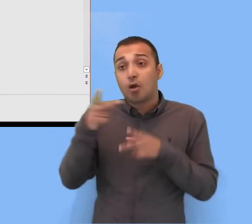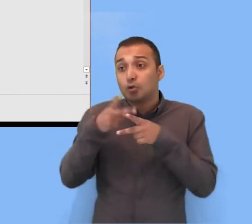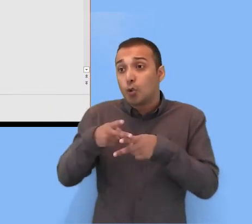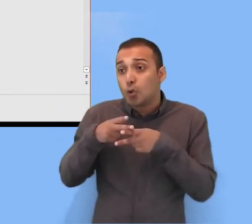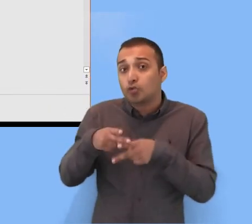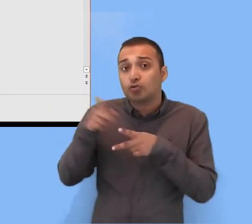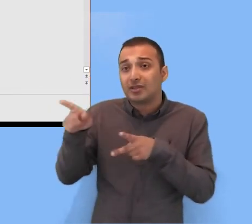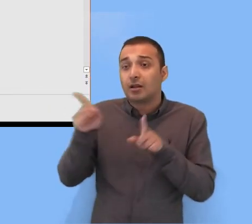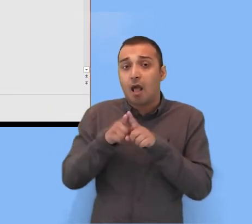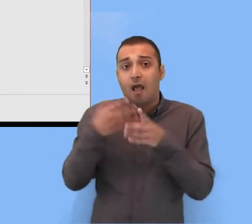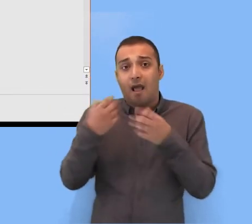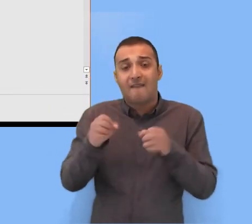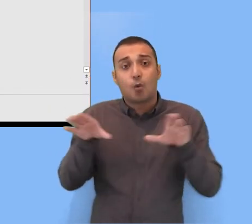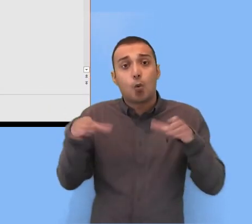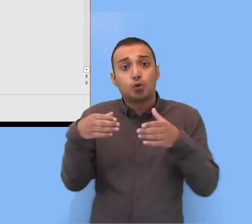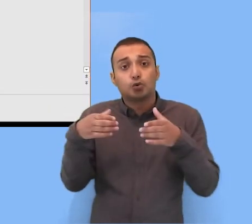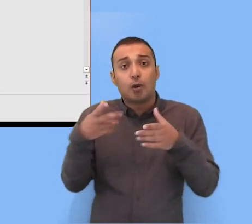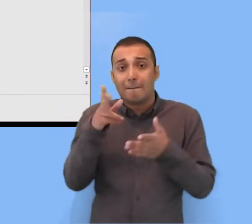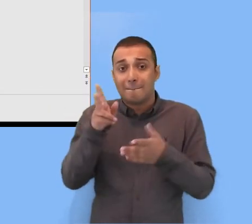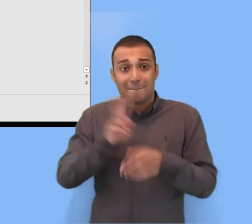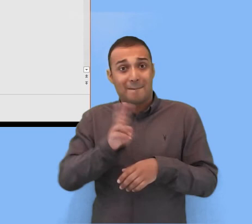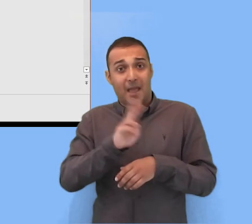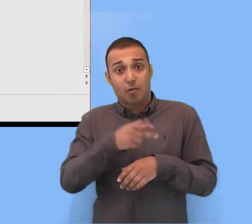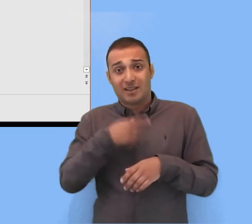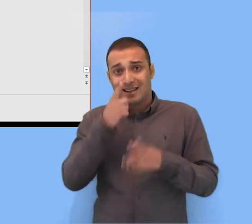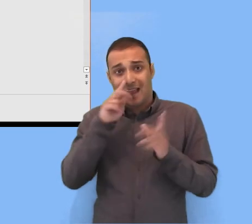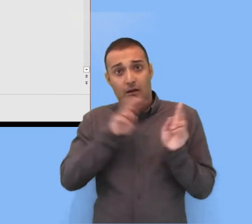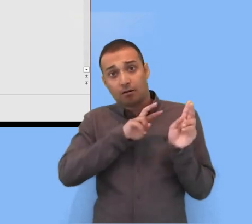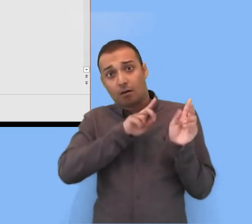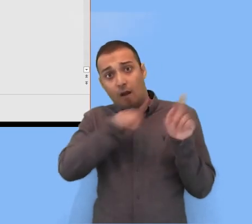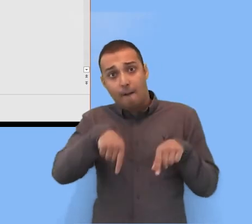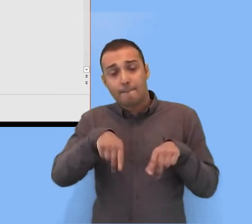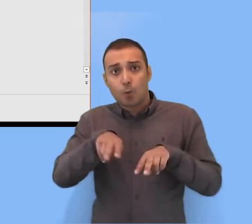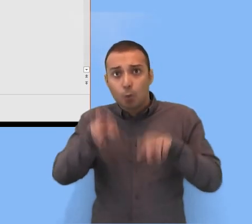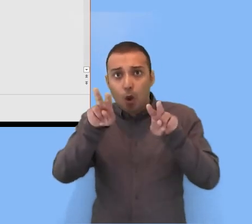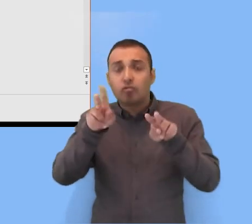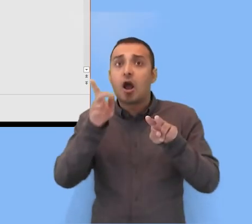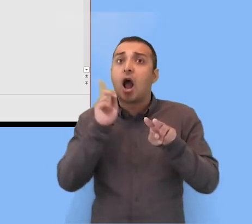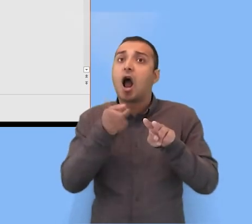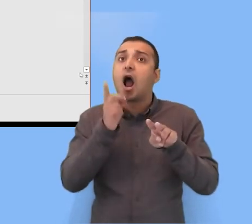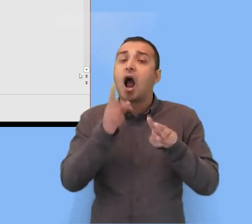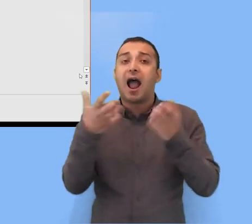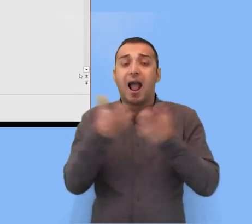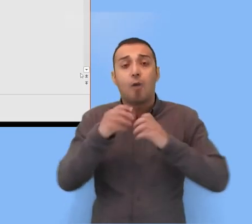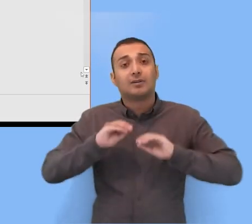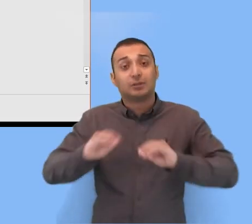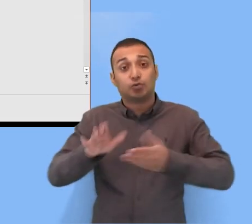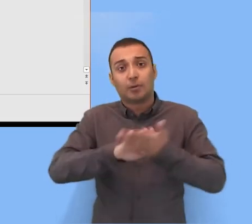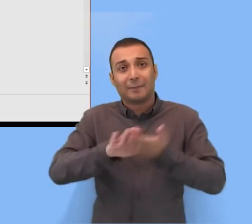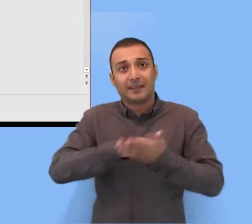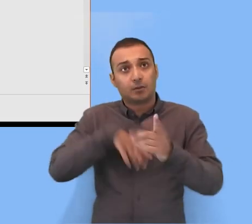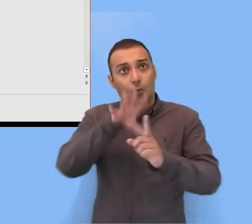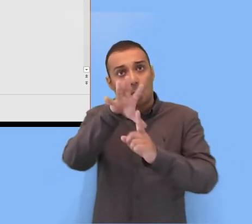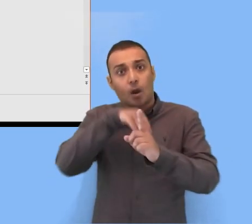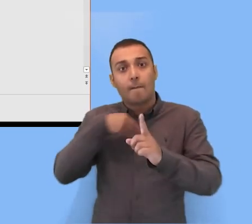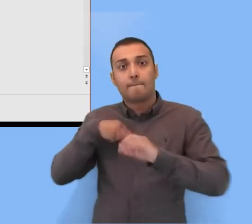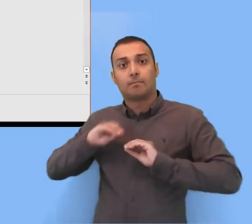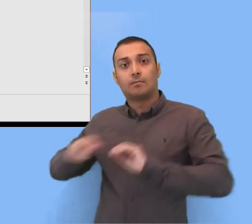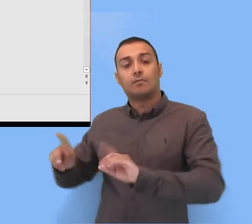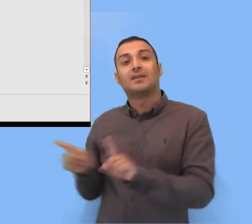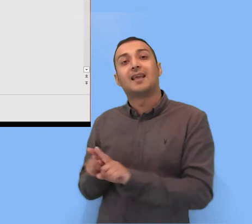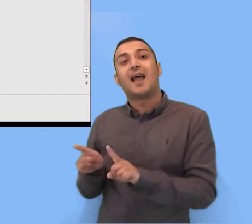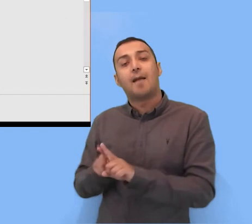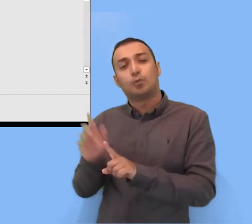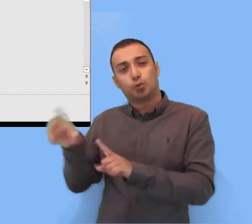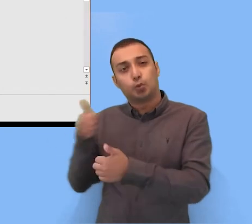the parents some basics so that we do the same as them, just for literacy and numeracy.